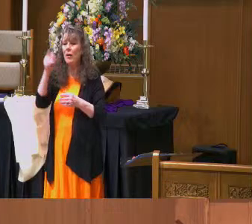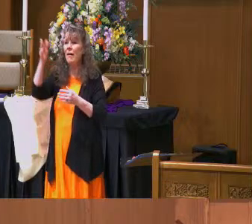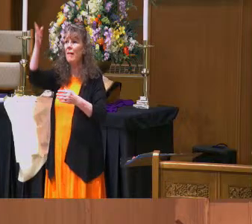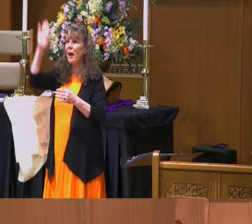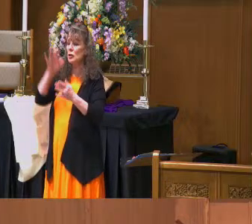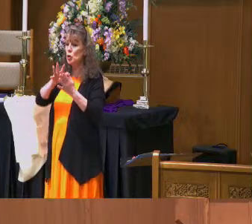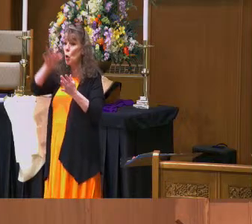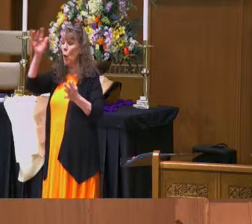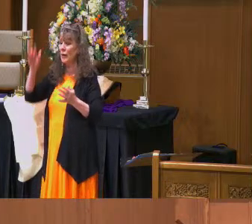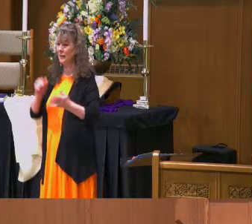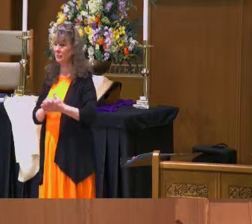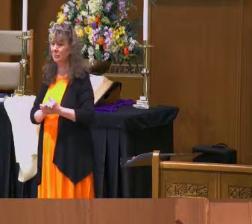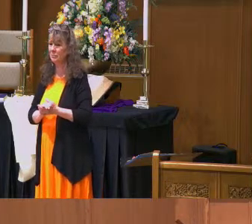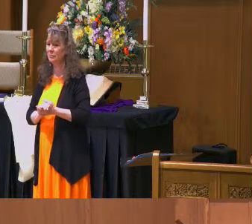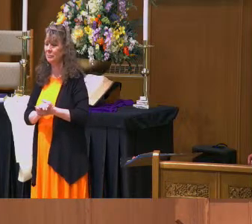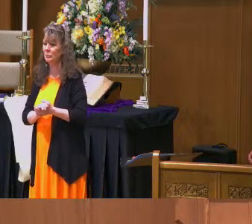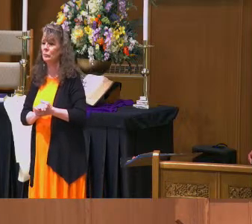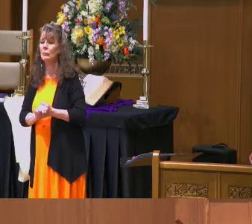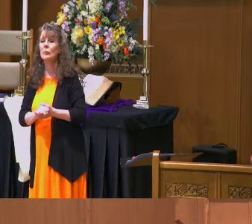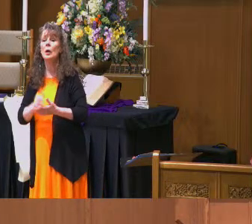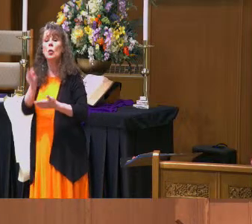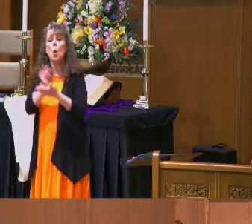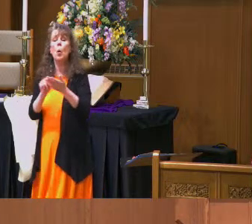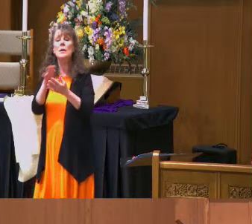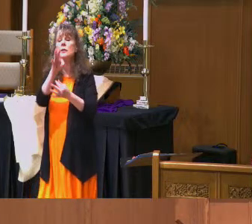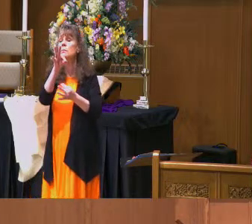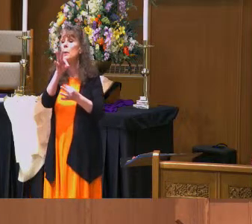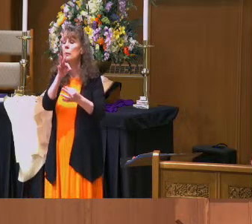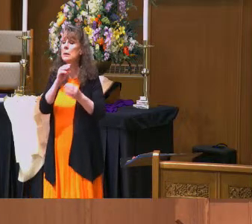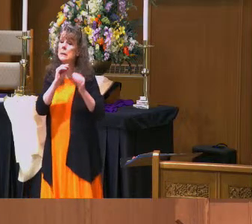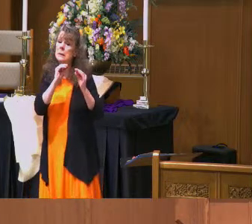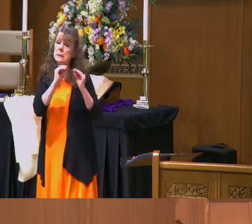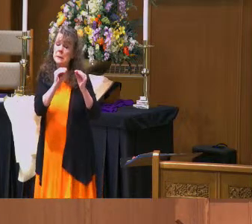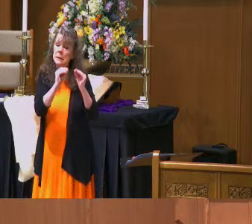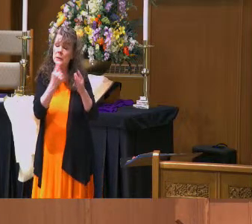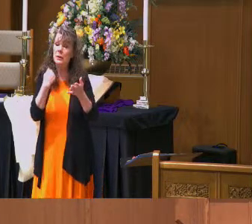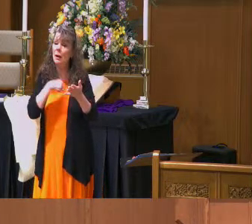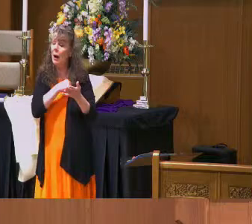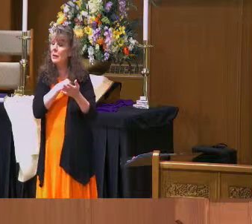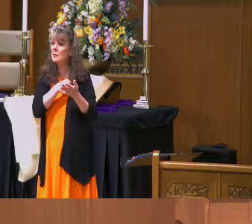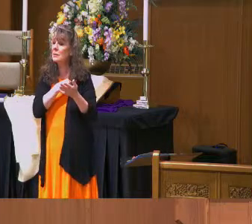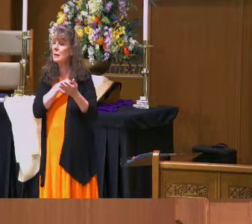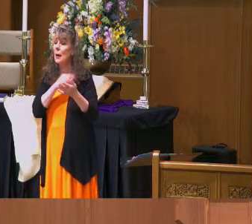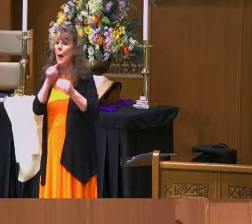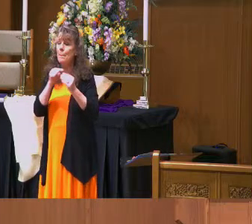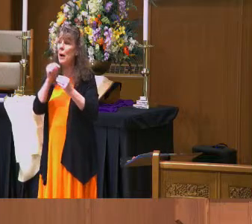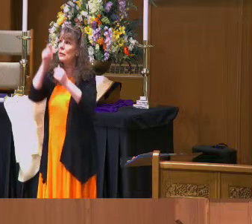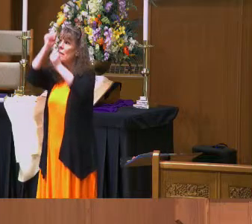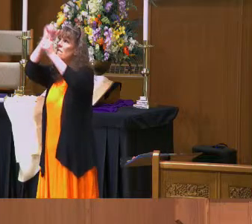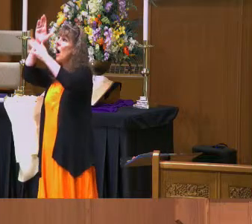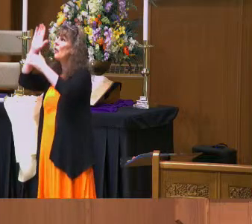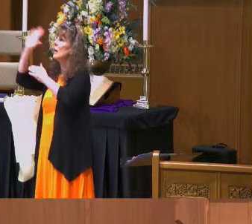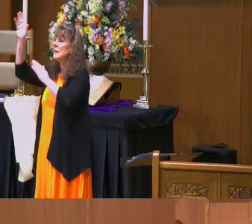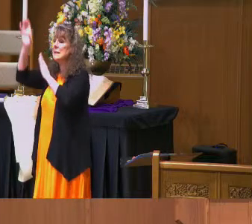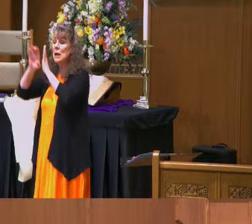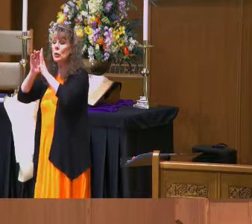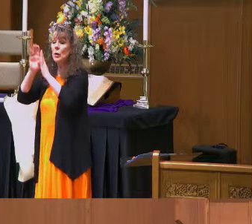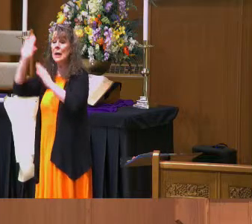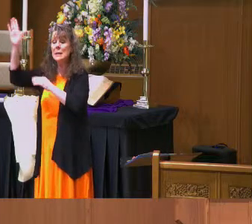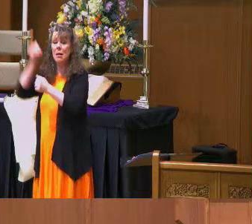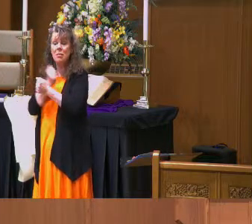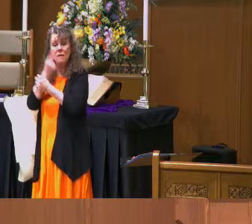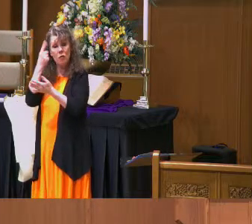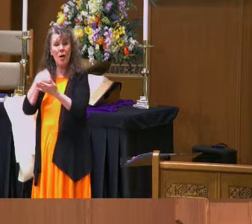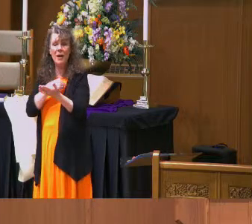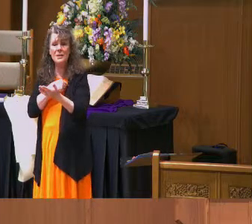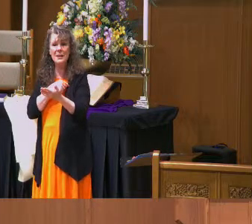Holy Spirit in us will continue to teach us about the Father, his character, and his love for us.